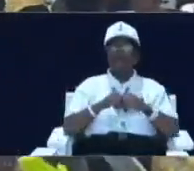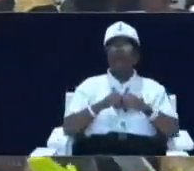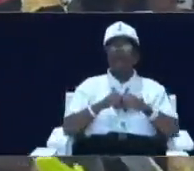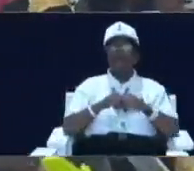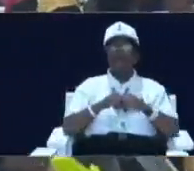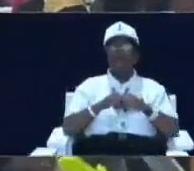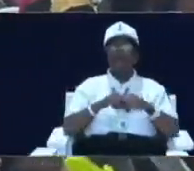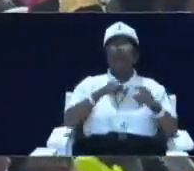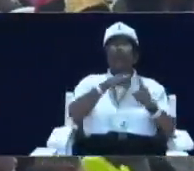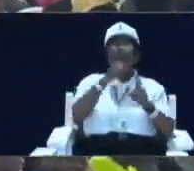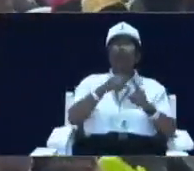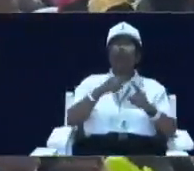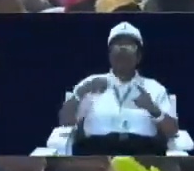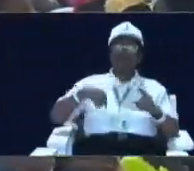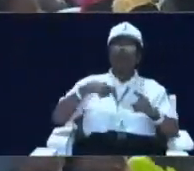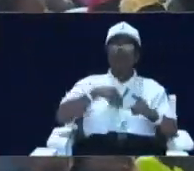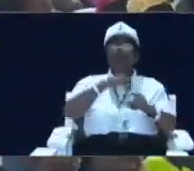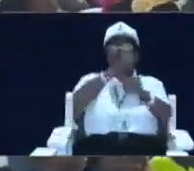When we got our